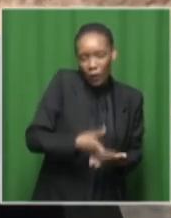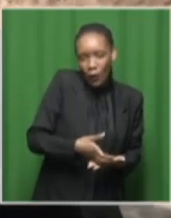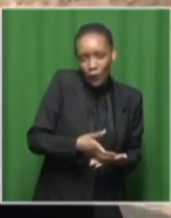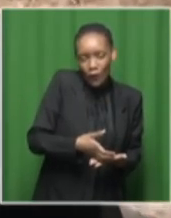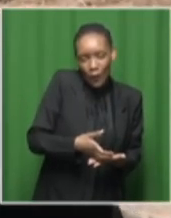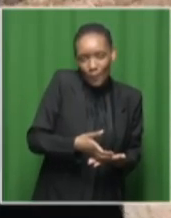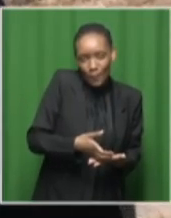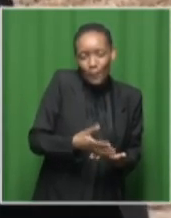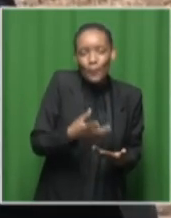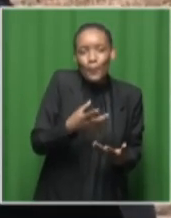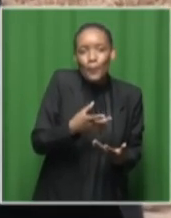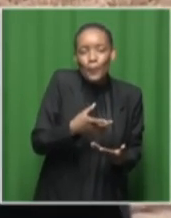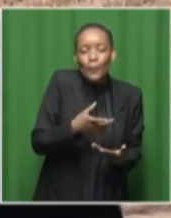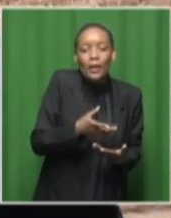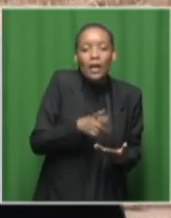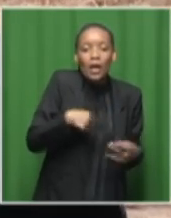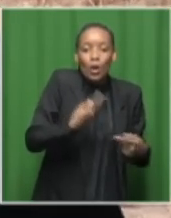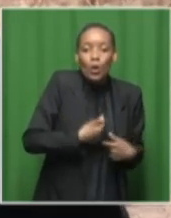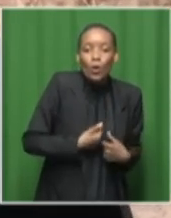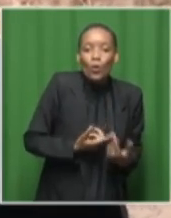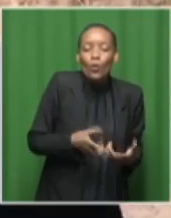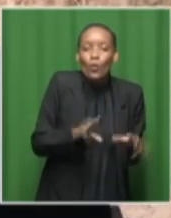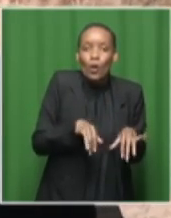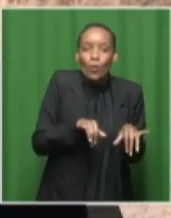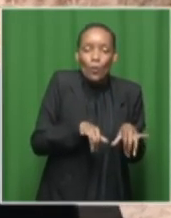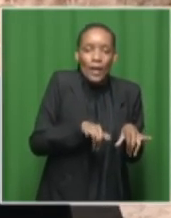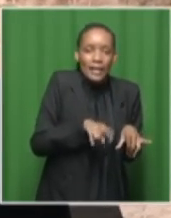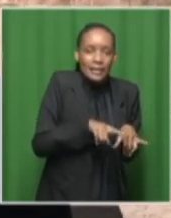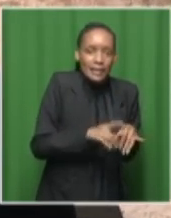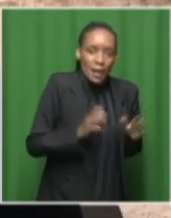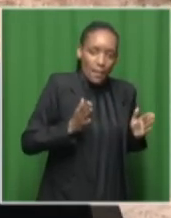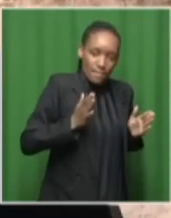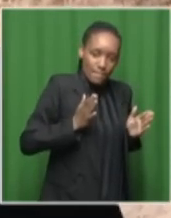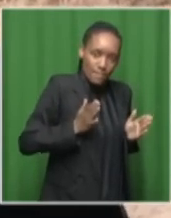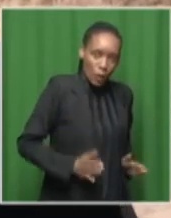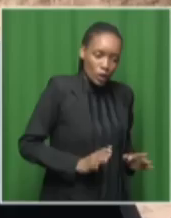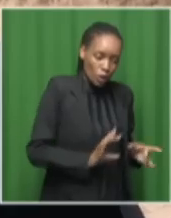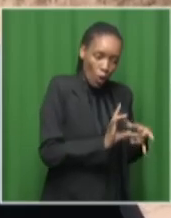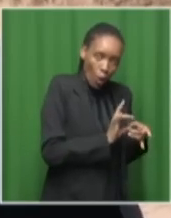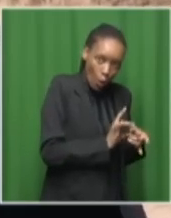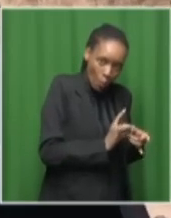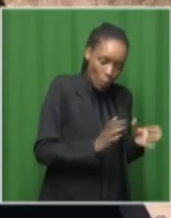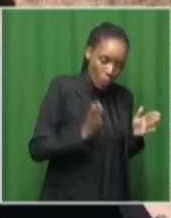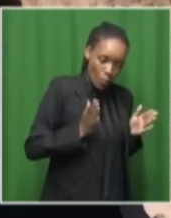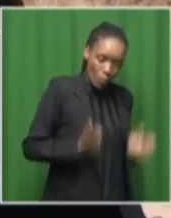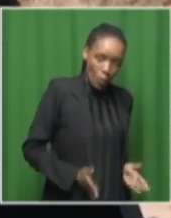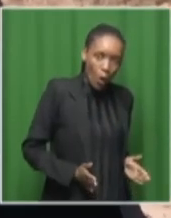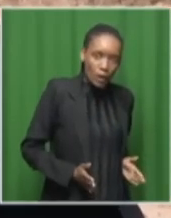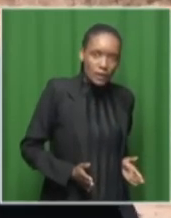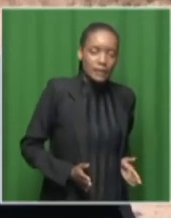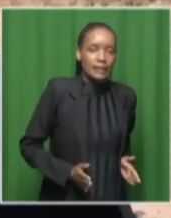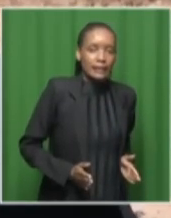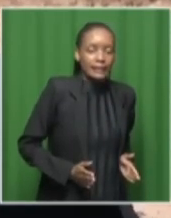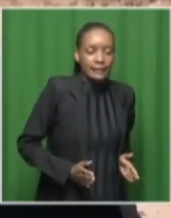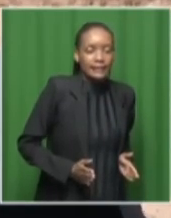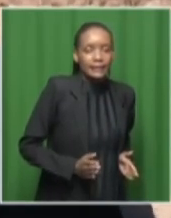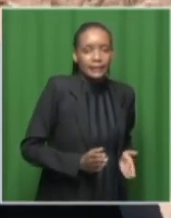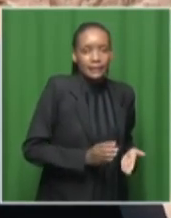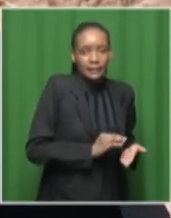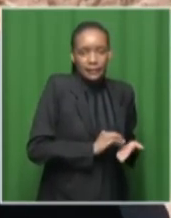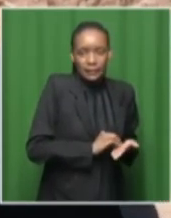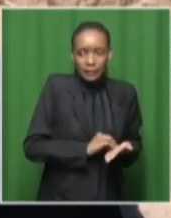his body may be moved from the family home. We are yet to speak to any of